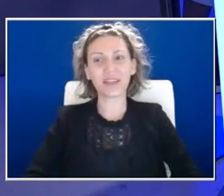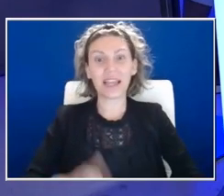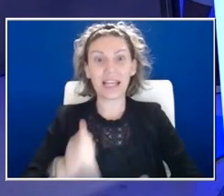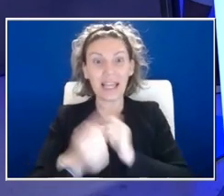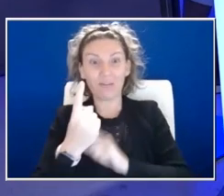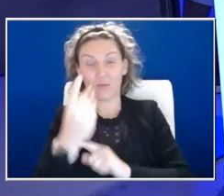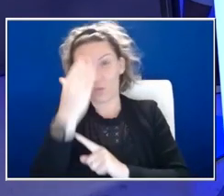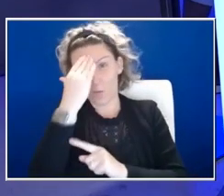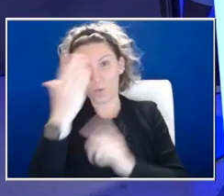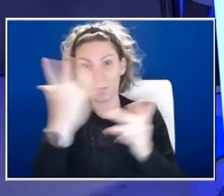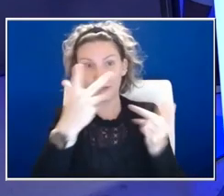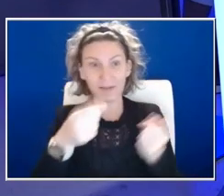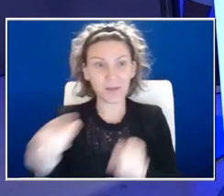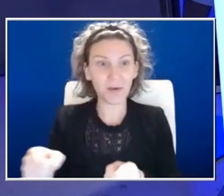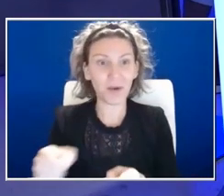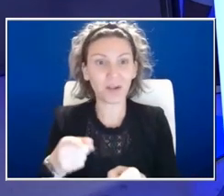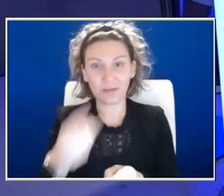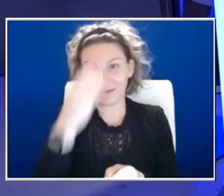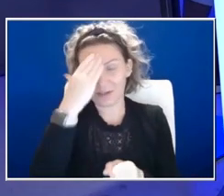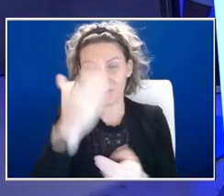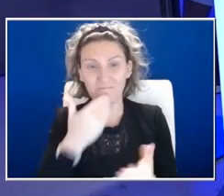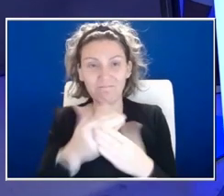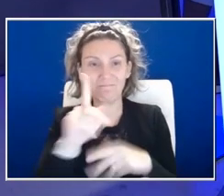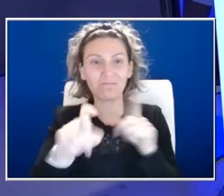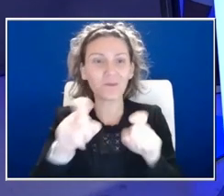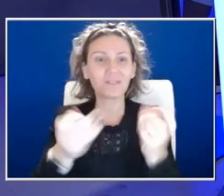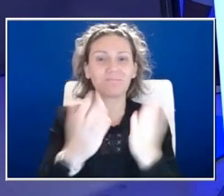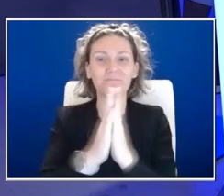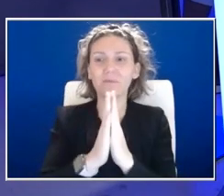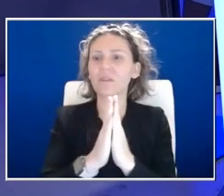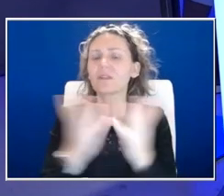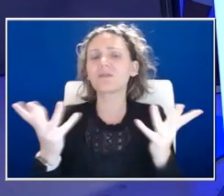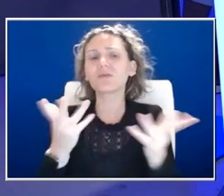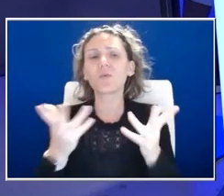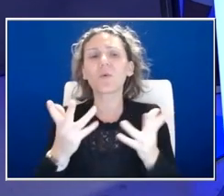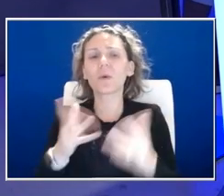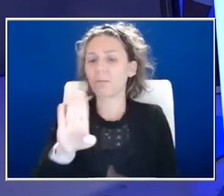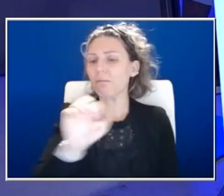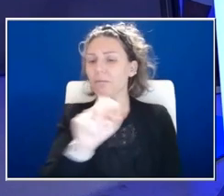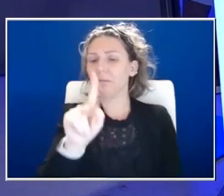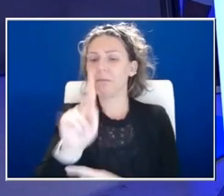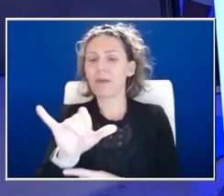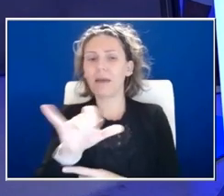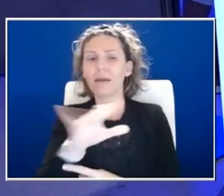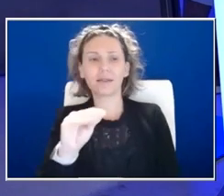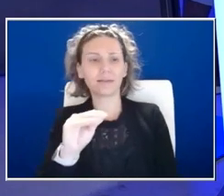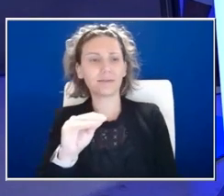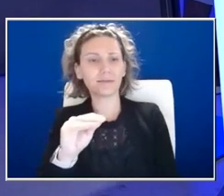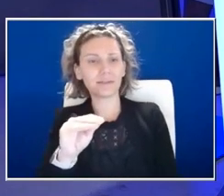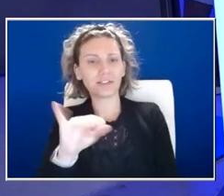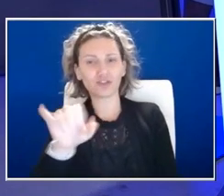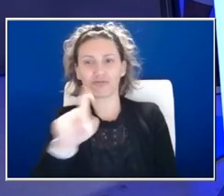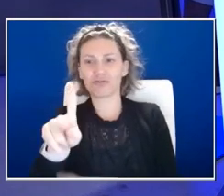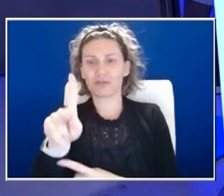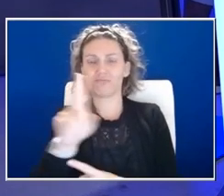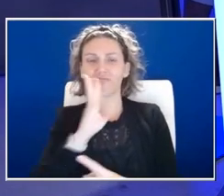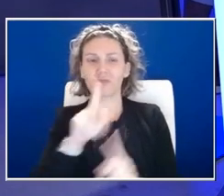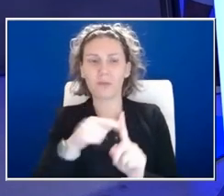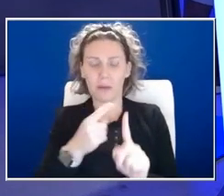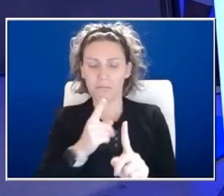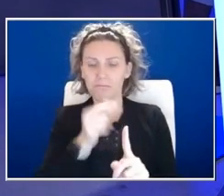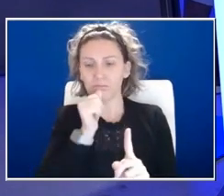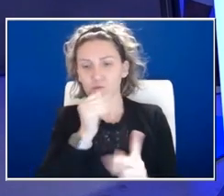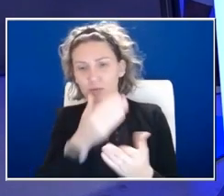So you know some of those good questions to ask. So Becky and Jack, we know we talk about personal things with our doctors. How long did it take for you to